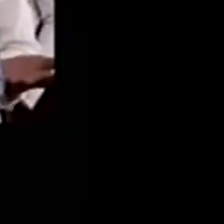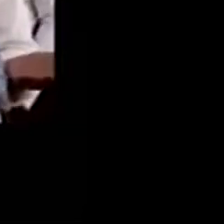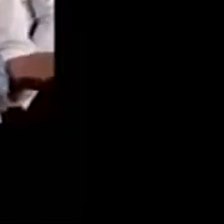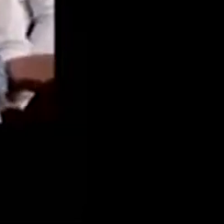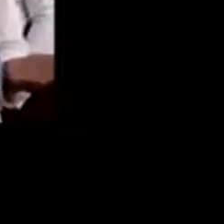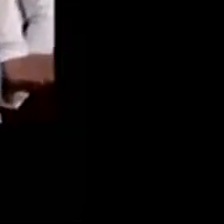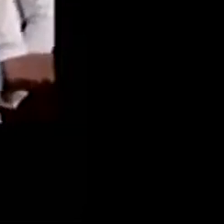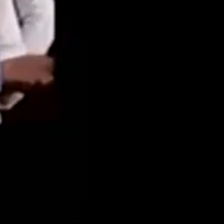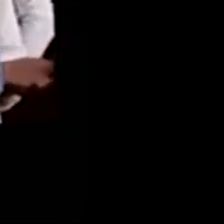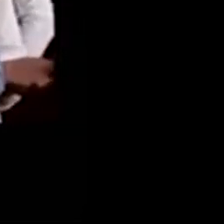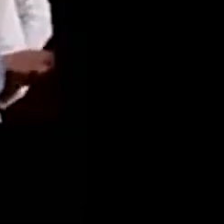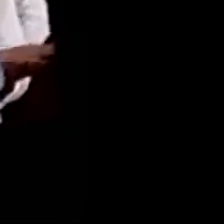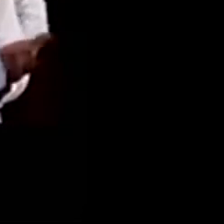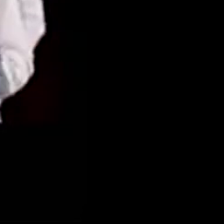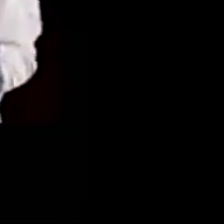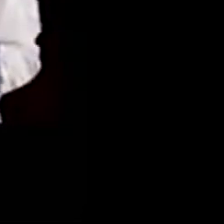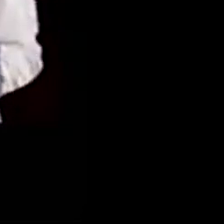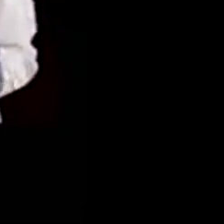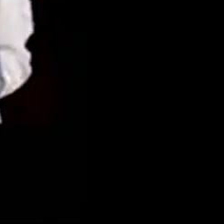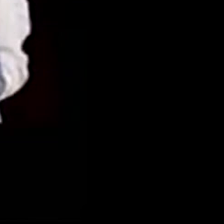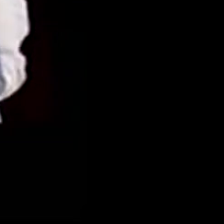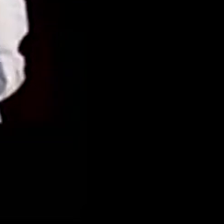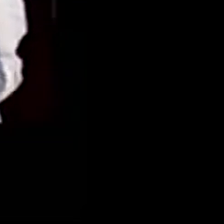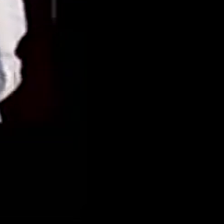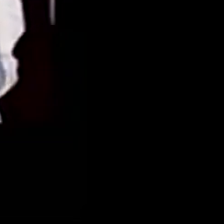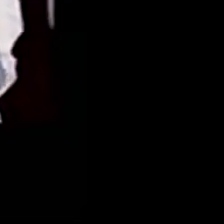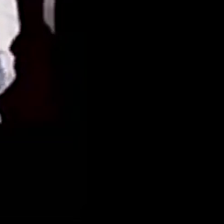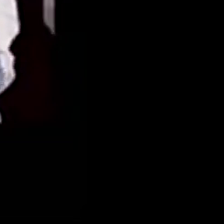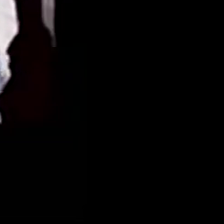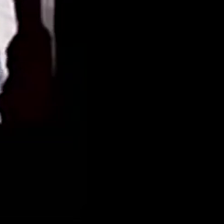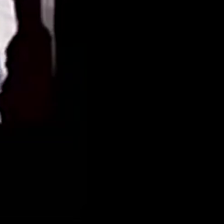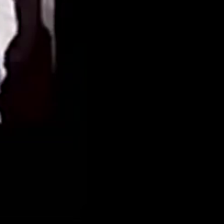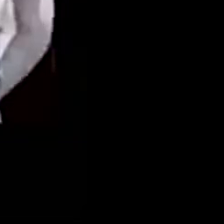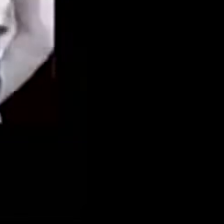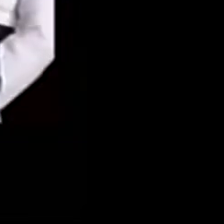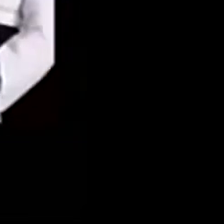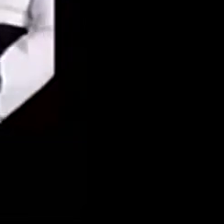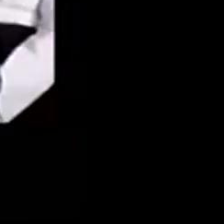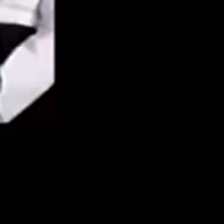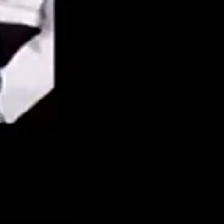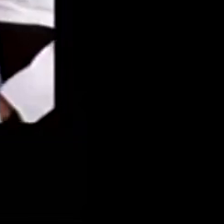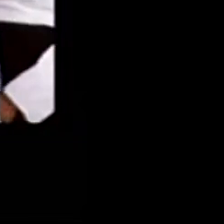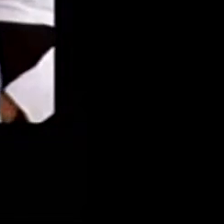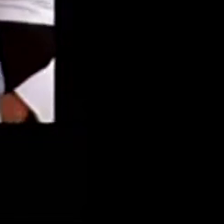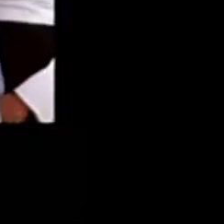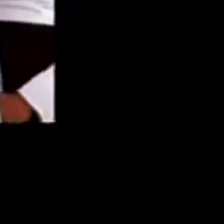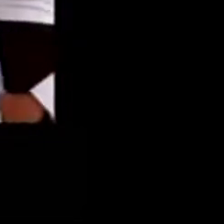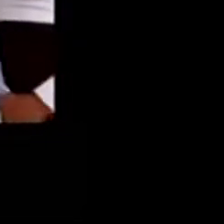To the world.